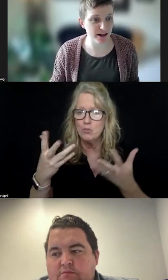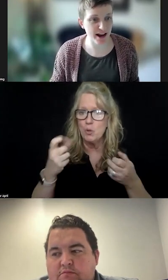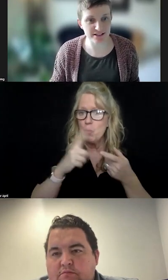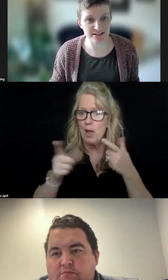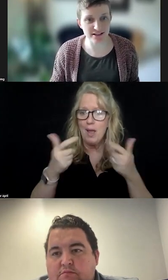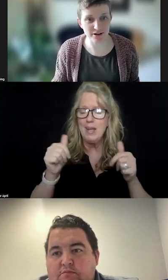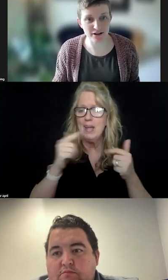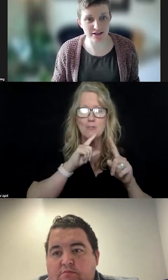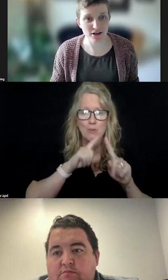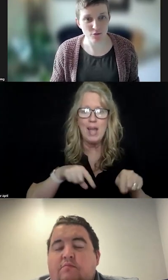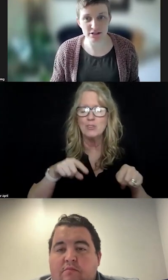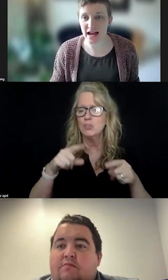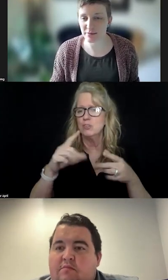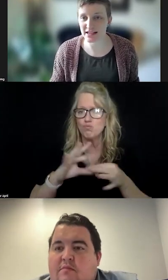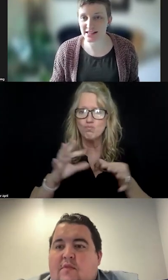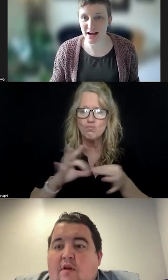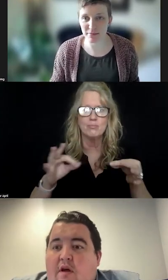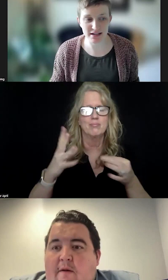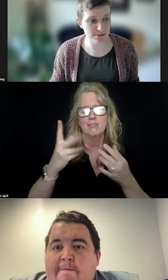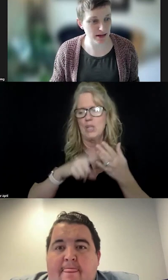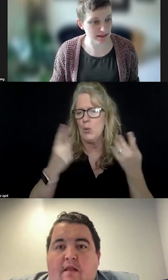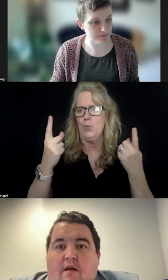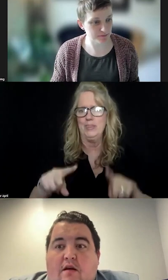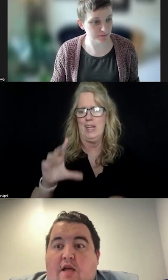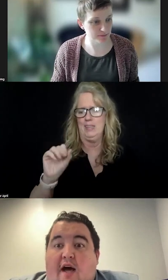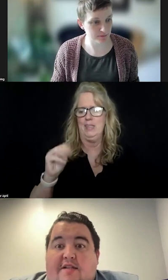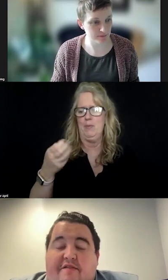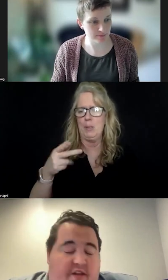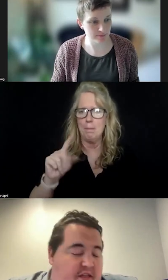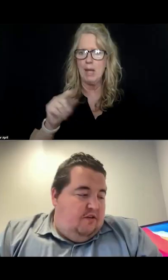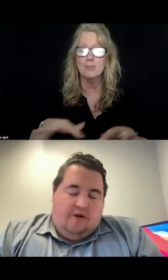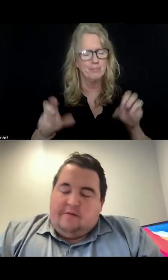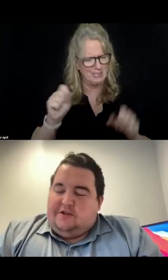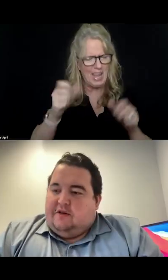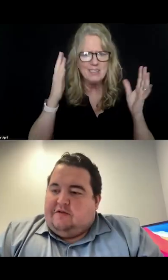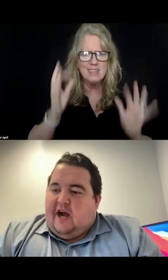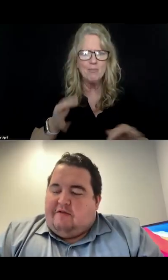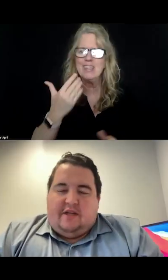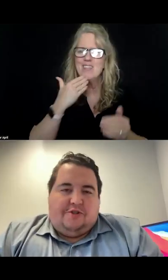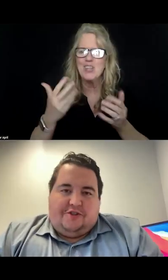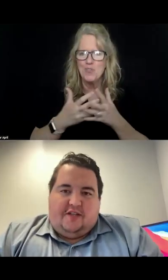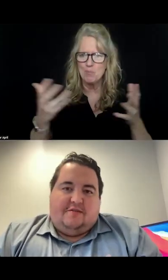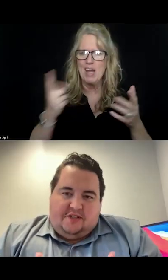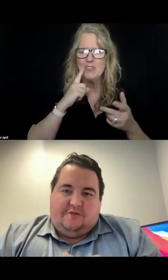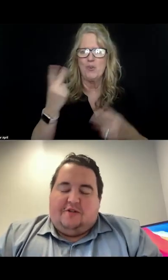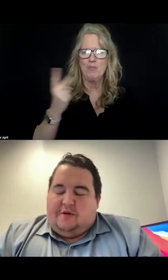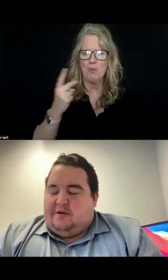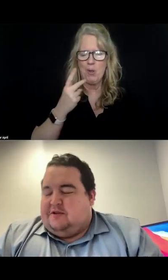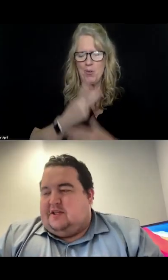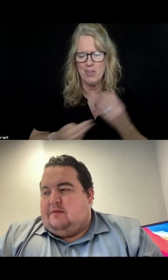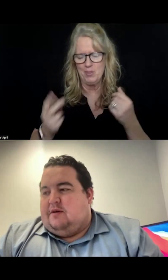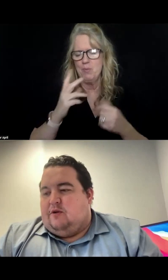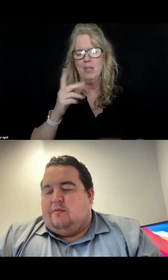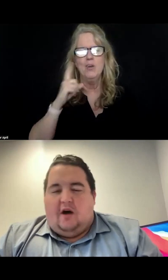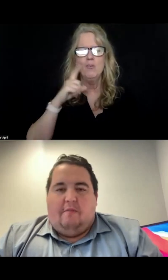reflections, reactions on what's happening in this compact space. Yeah, definitely. Thank you very much for having me. I'm Jake Jackson, Senior Director of Public